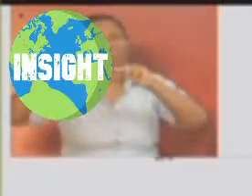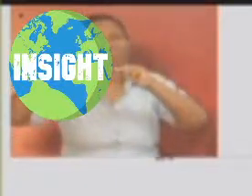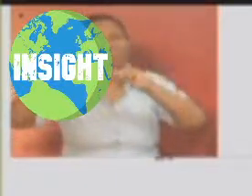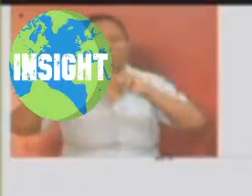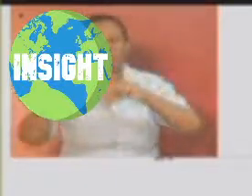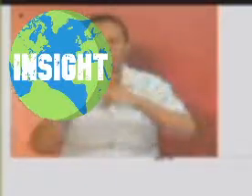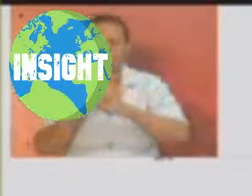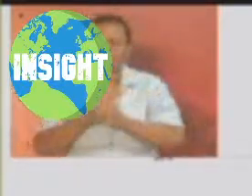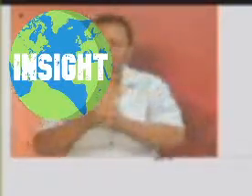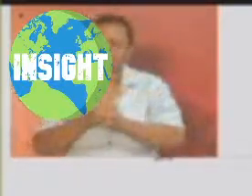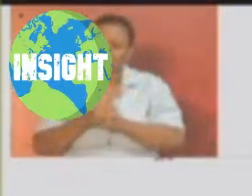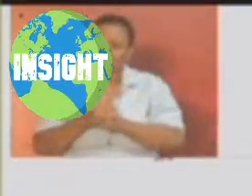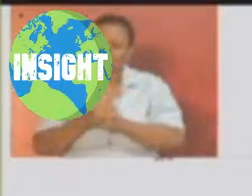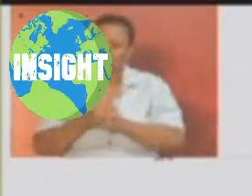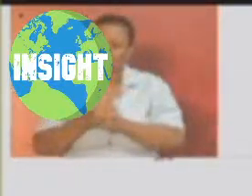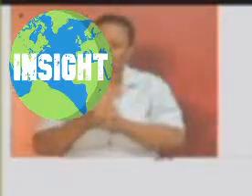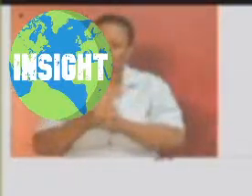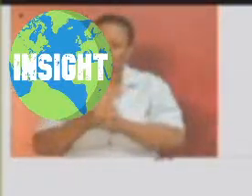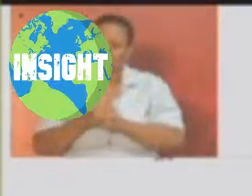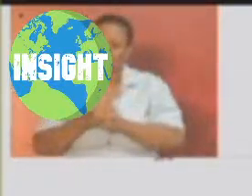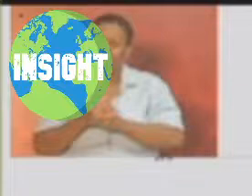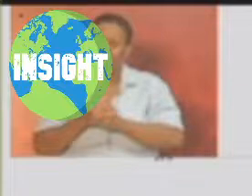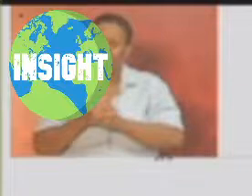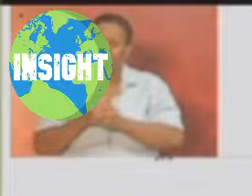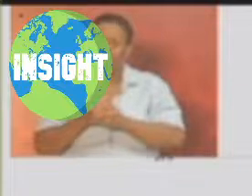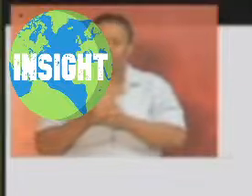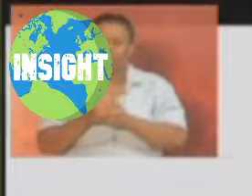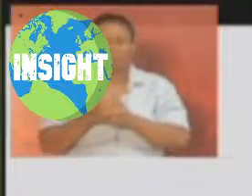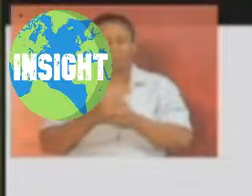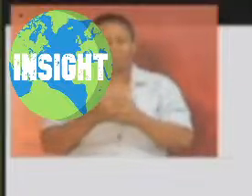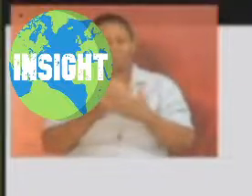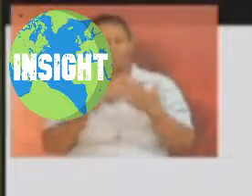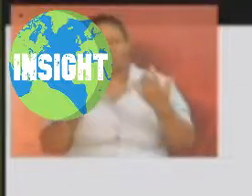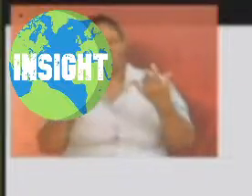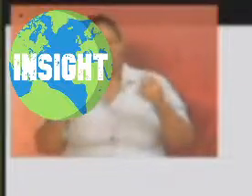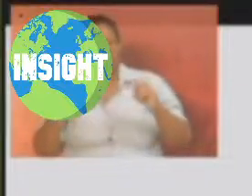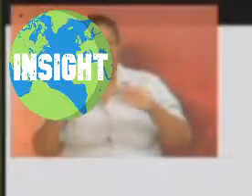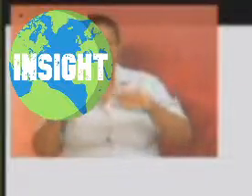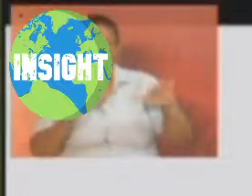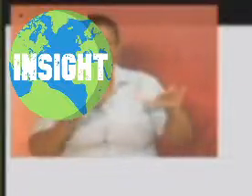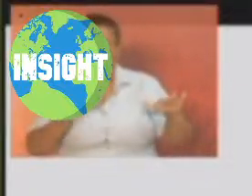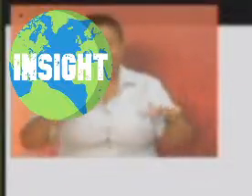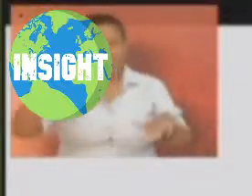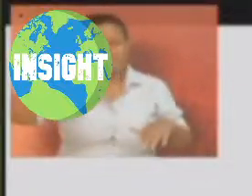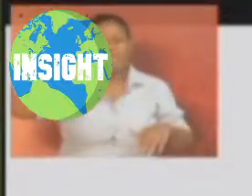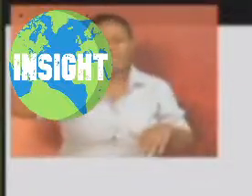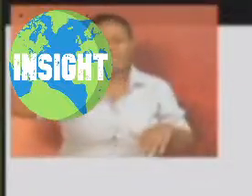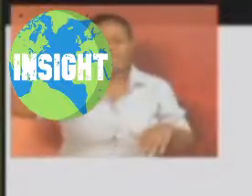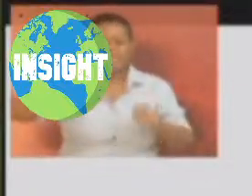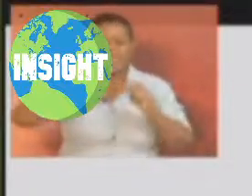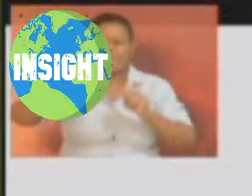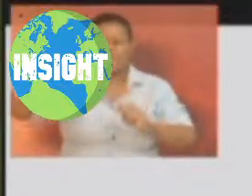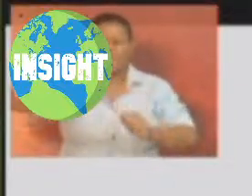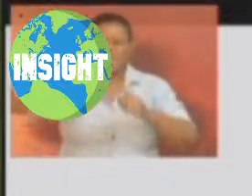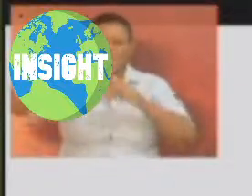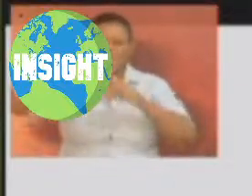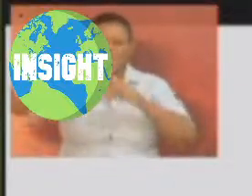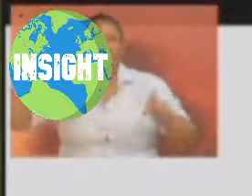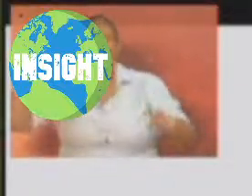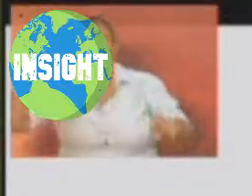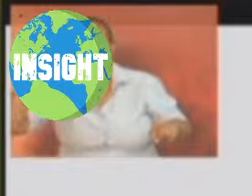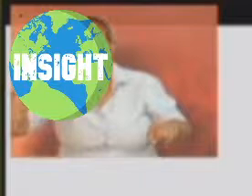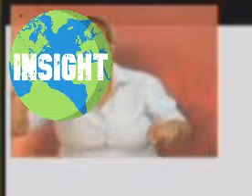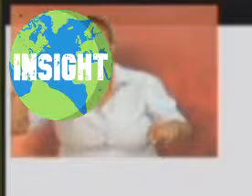I disaggregated Trinidad's occupancy from Tobago's occupancy to highlight the importance and the severity of this